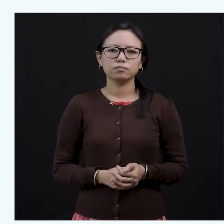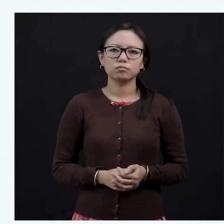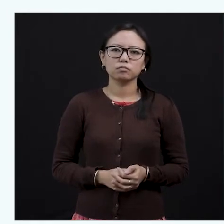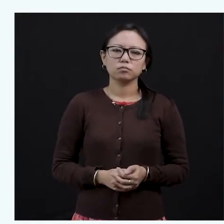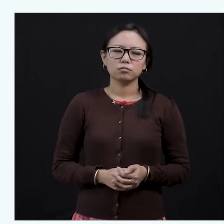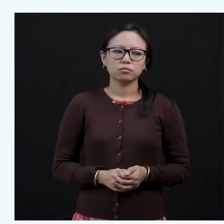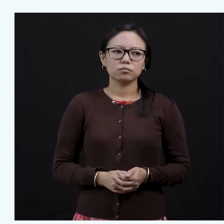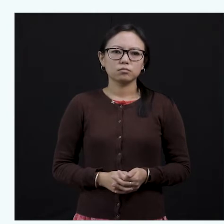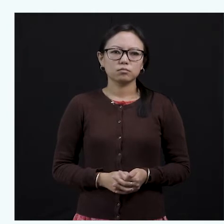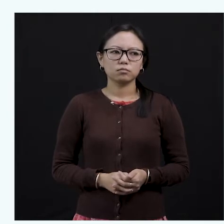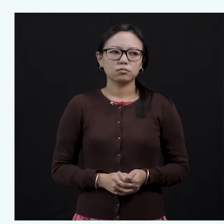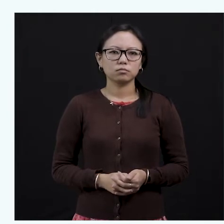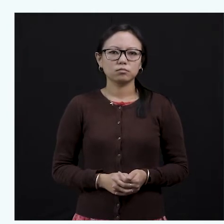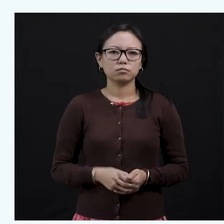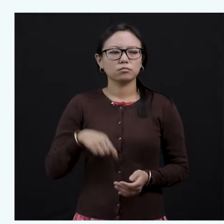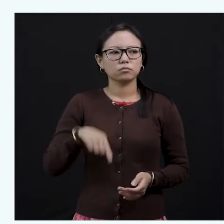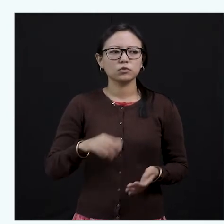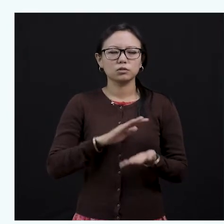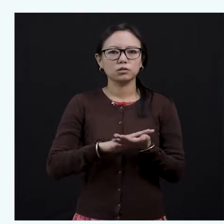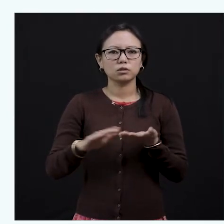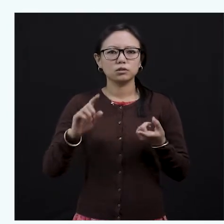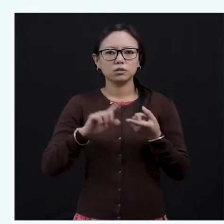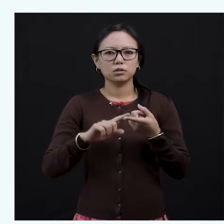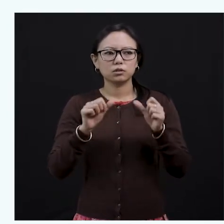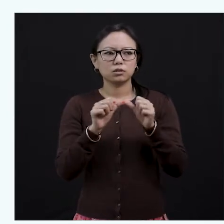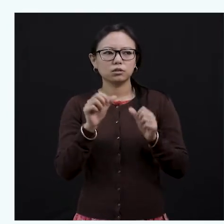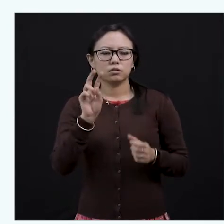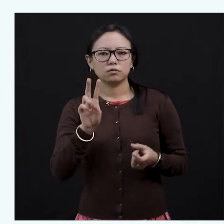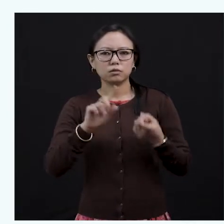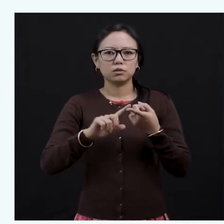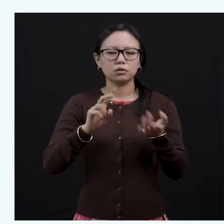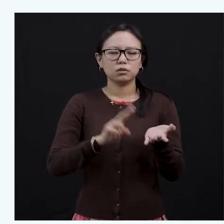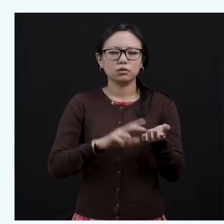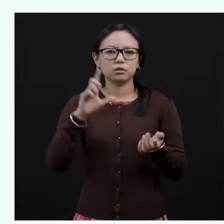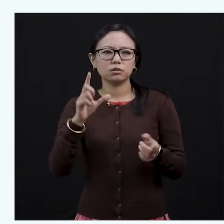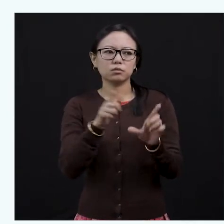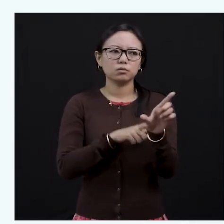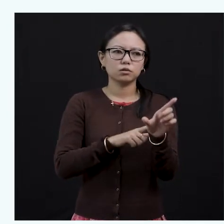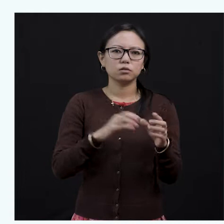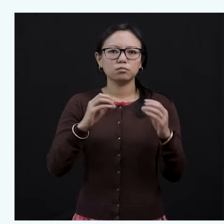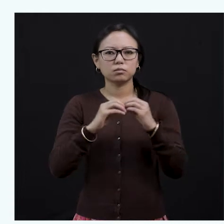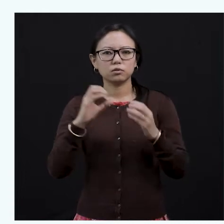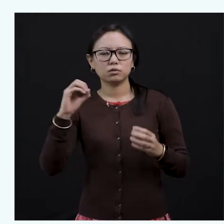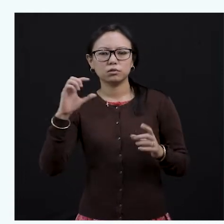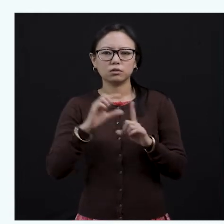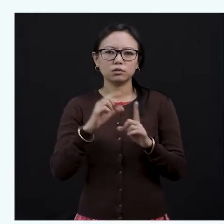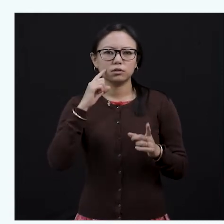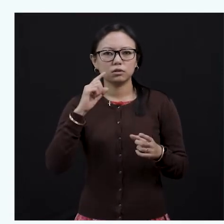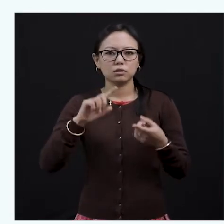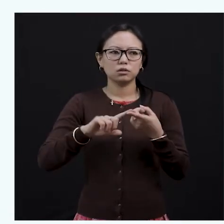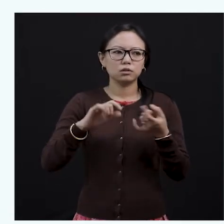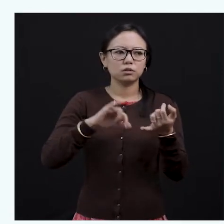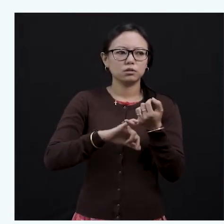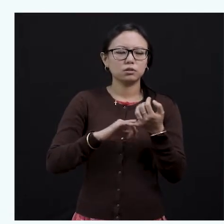Now, coming to heavenly bodies. So, I said in heavenly bodies, we have sun, the moon, the